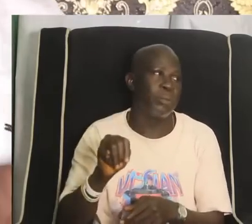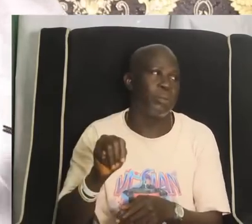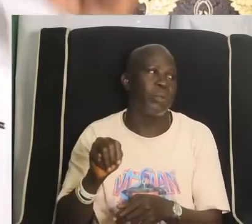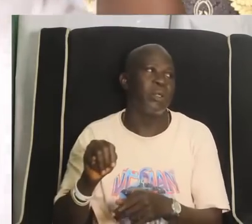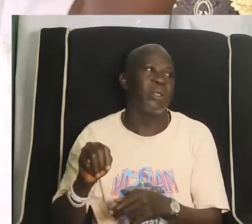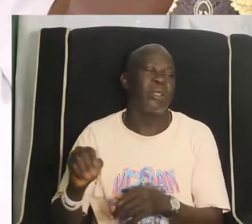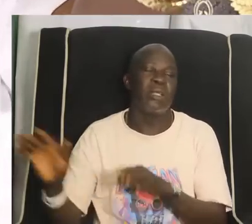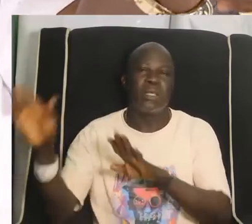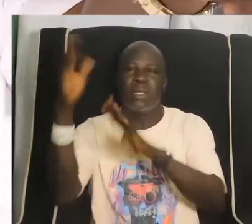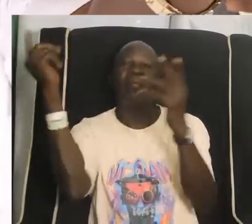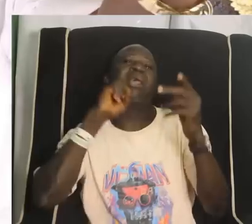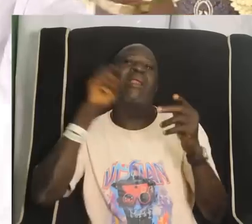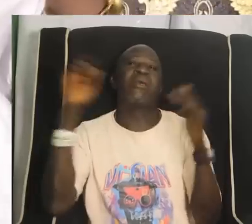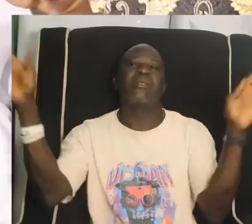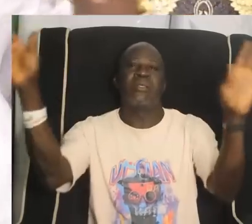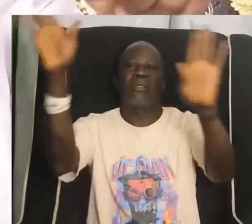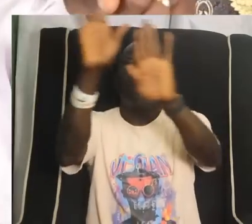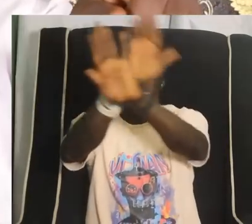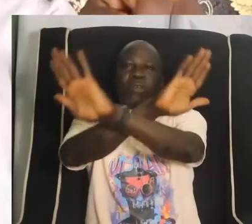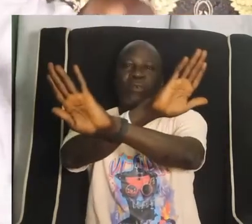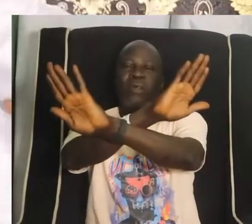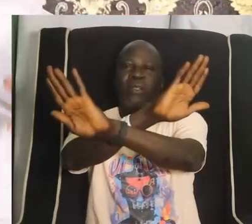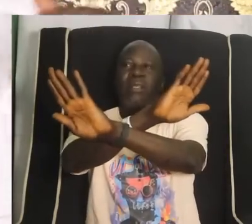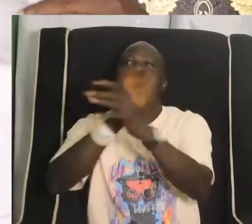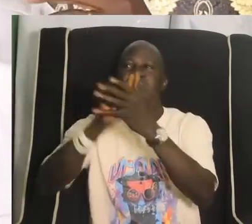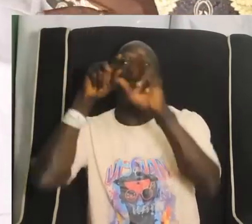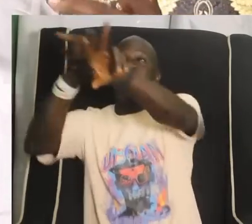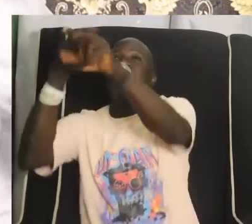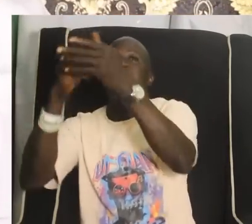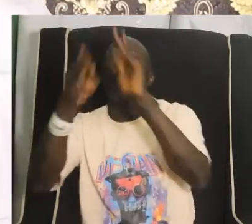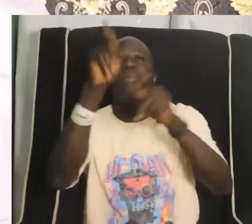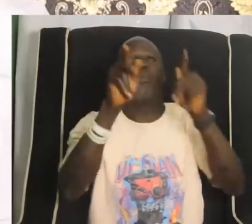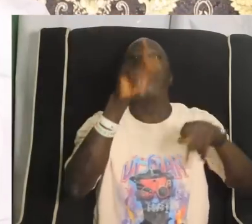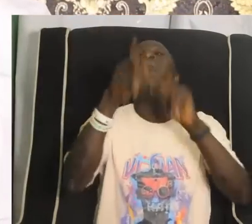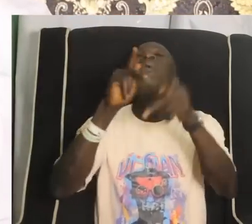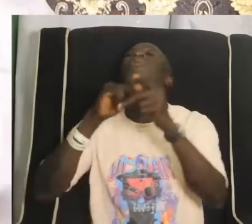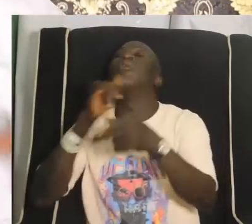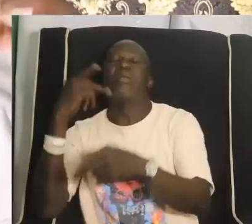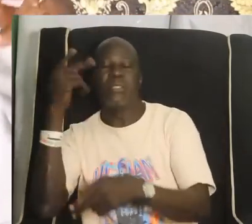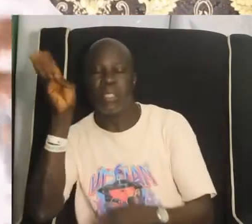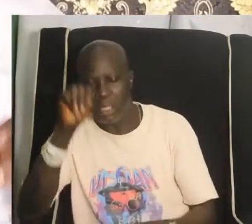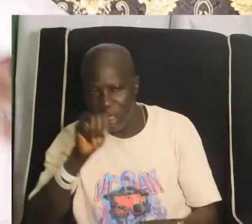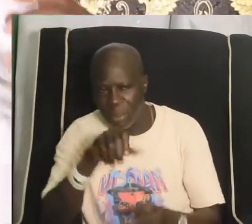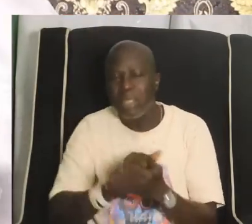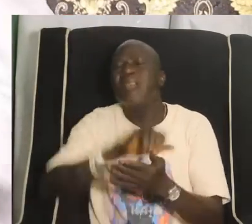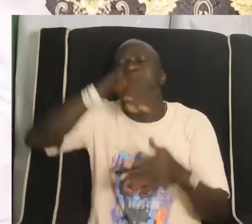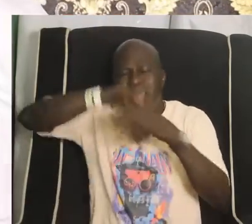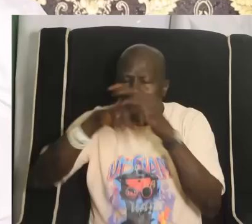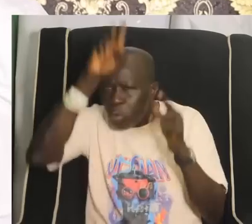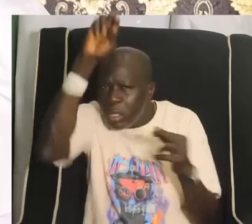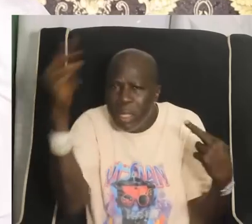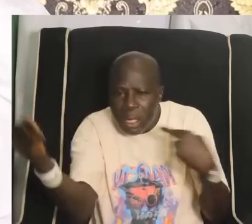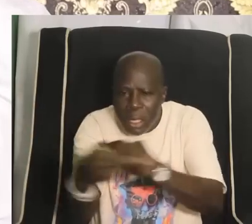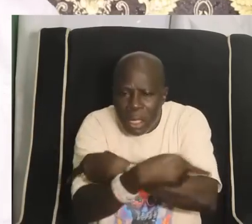Glass there was a sliding glass. He was looking at people, but they did not see him. He's in